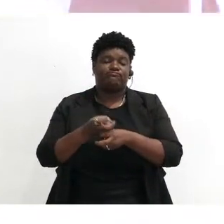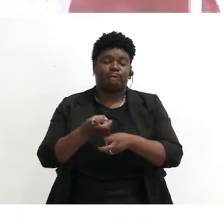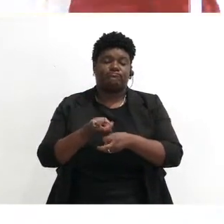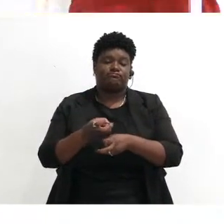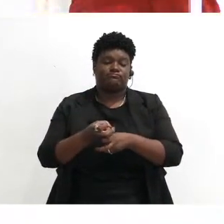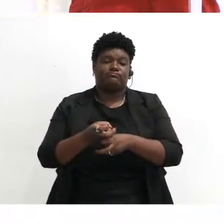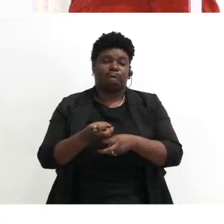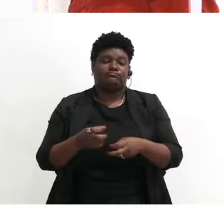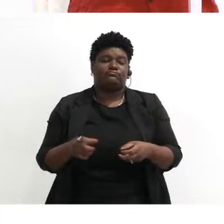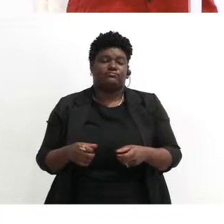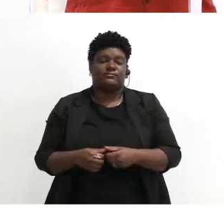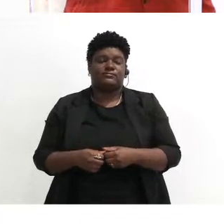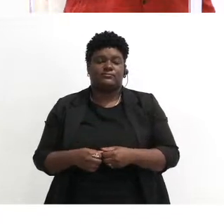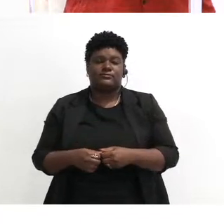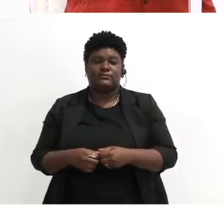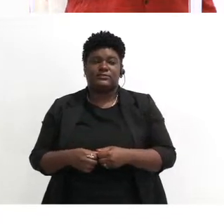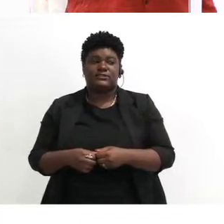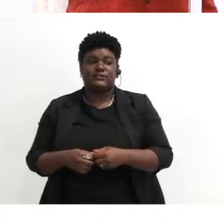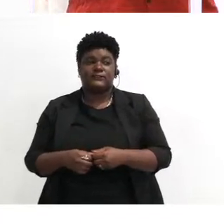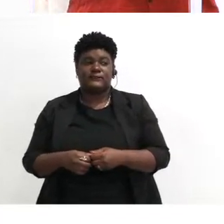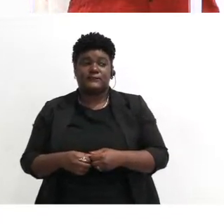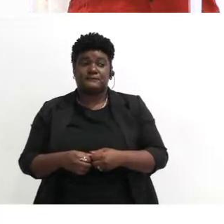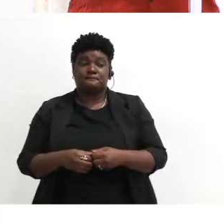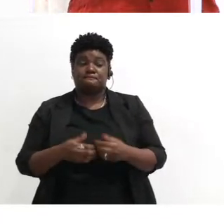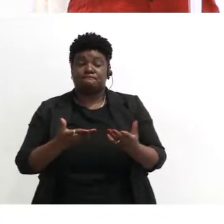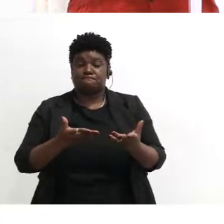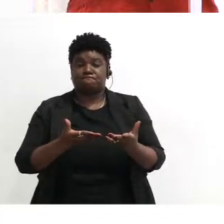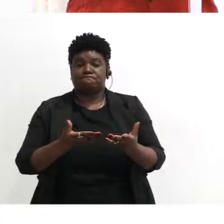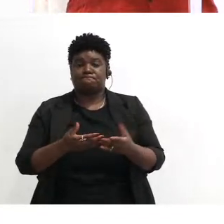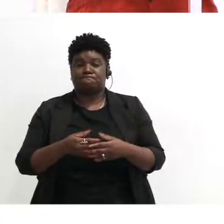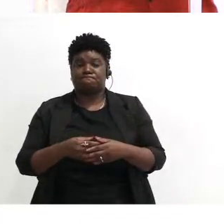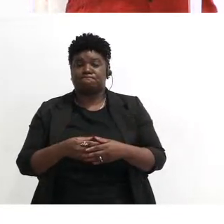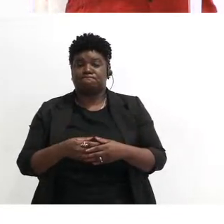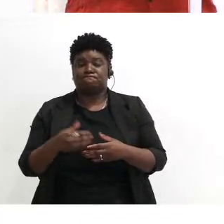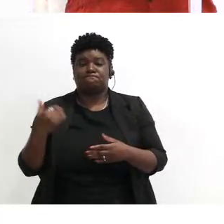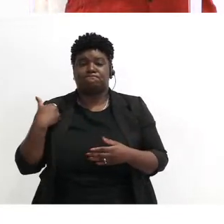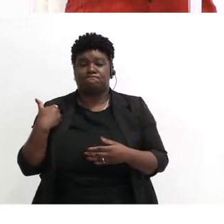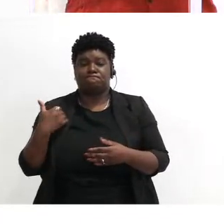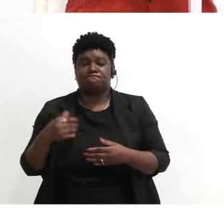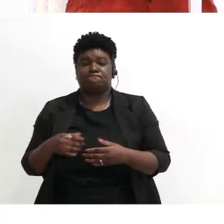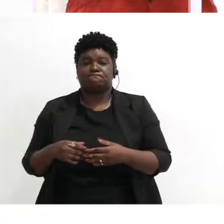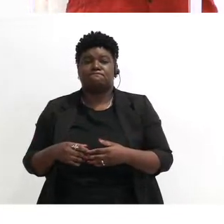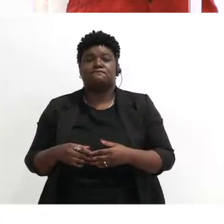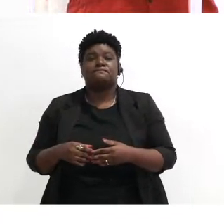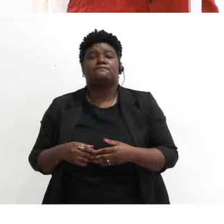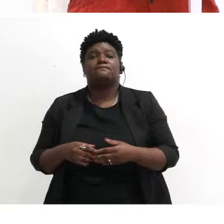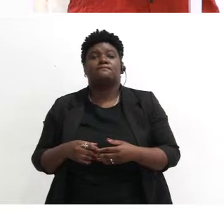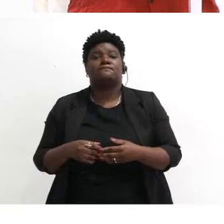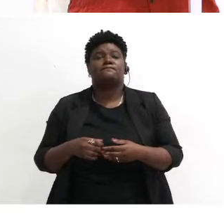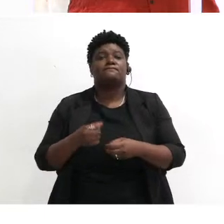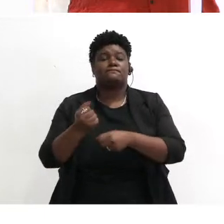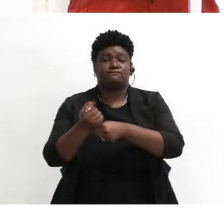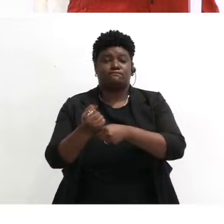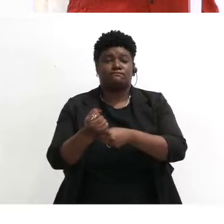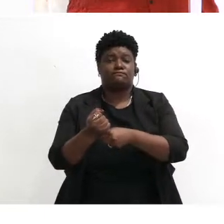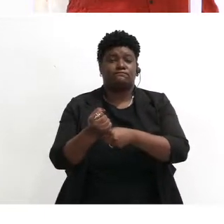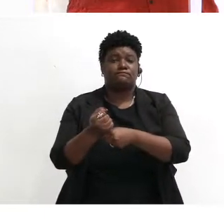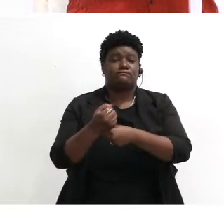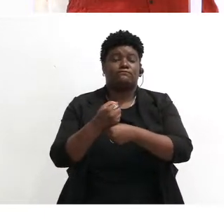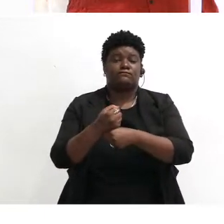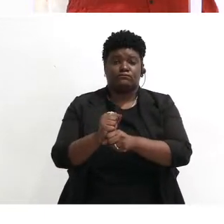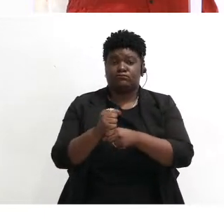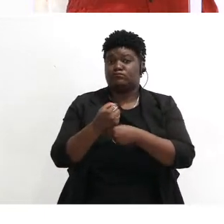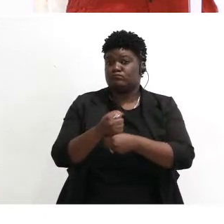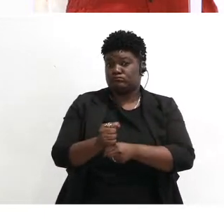And this is a chart showing when production will start. So this is just happening now. Samsung is already in